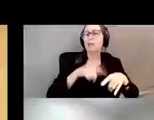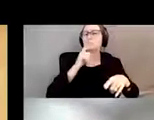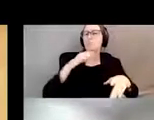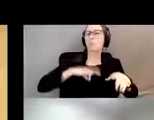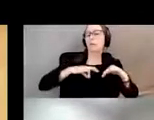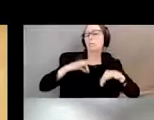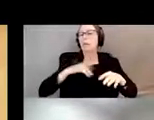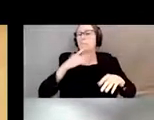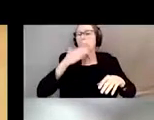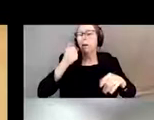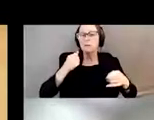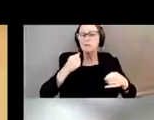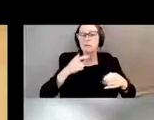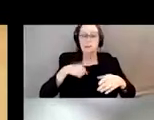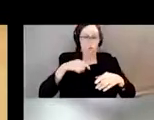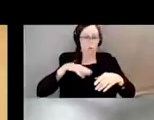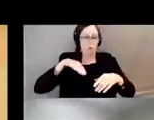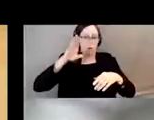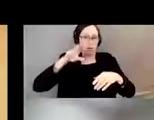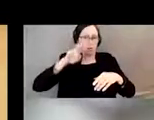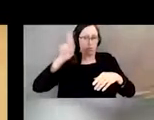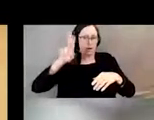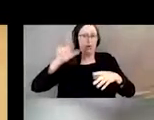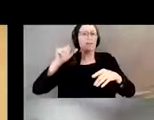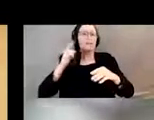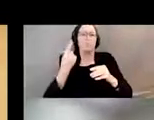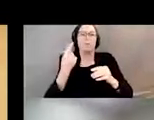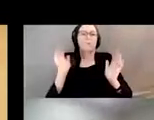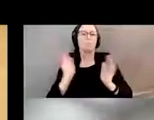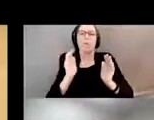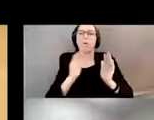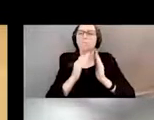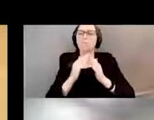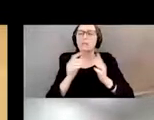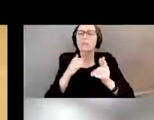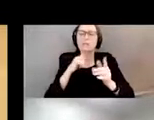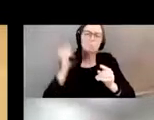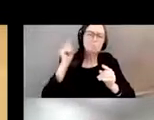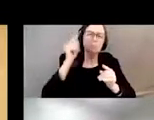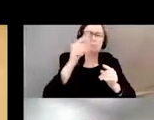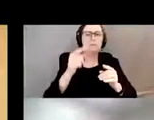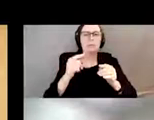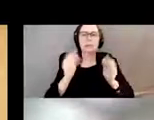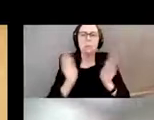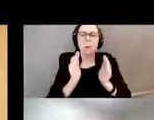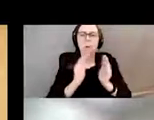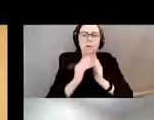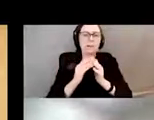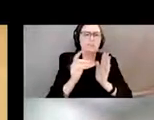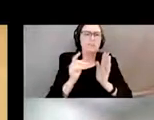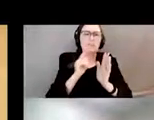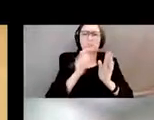in the upper right-hand corner, that is one of these tribal villages. Okay, this is in the extreme rural areas. It's small, relatively